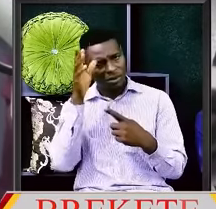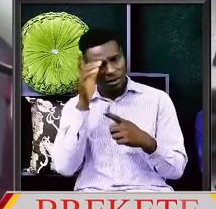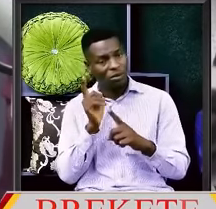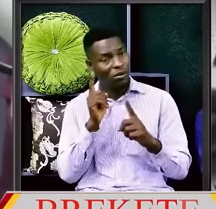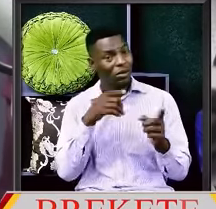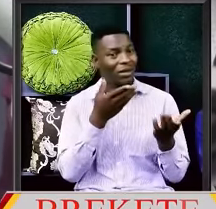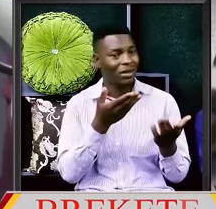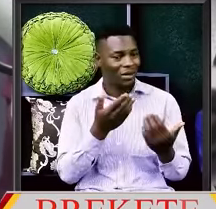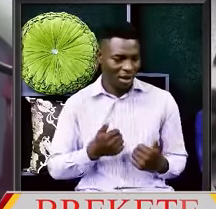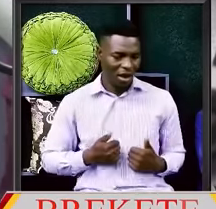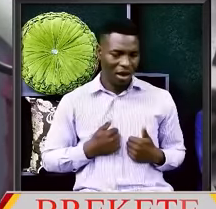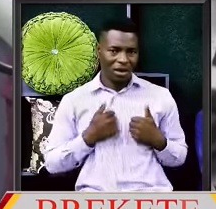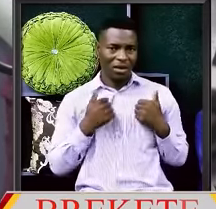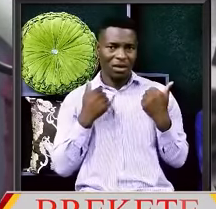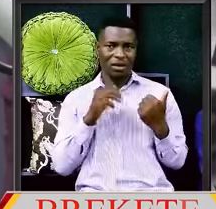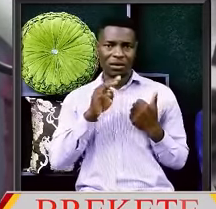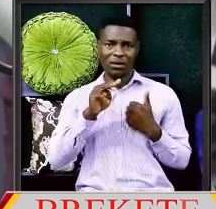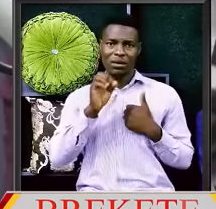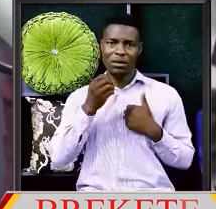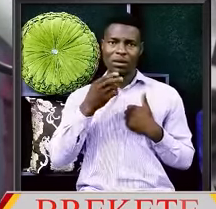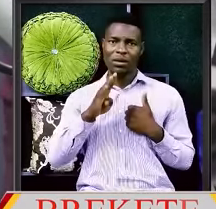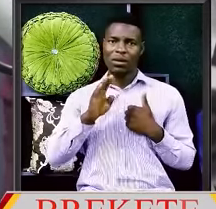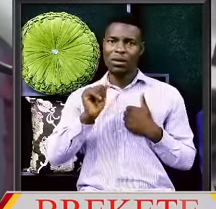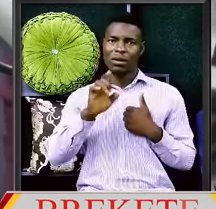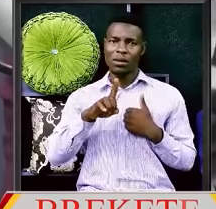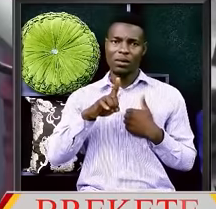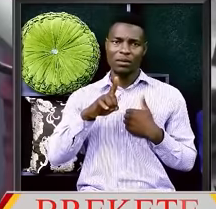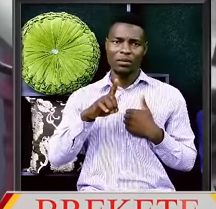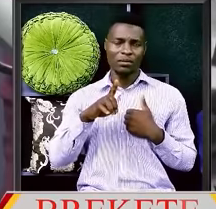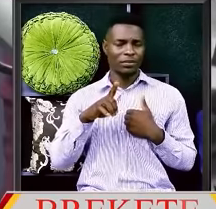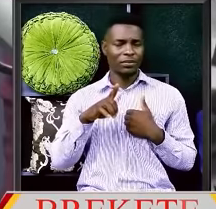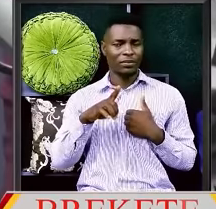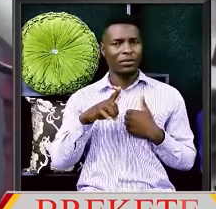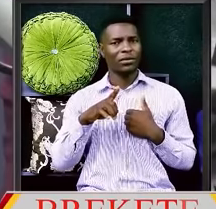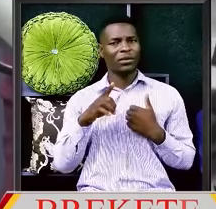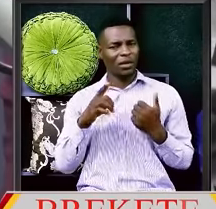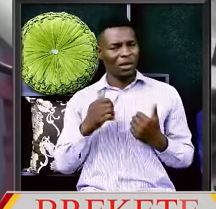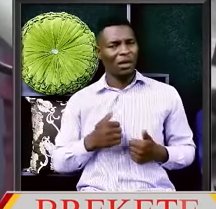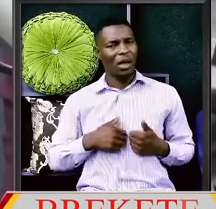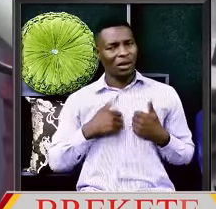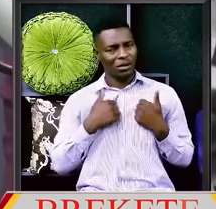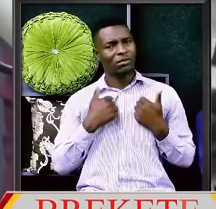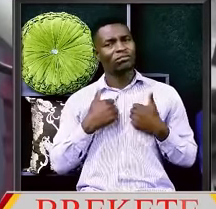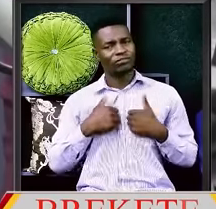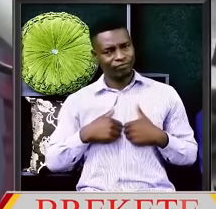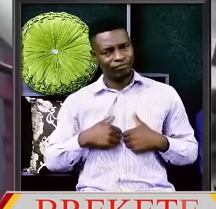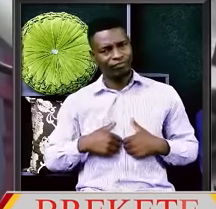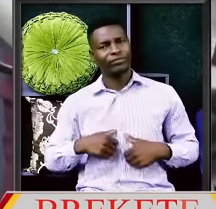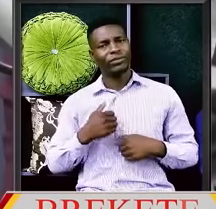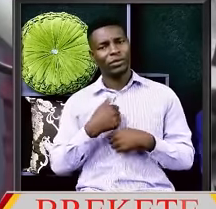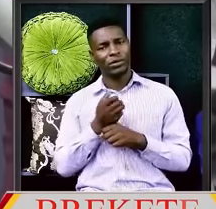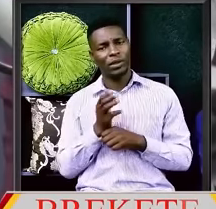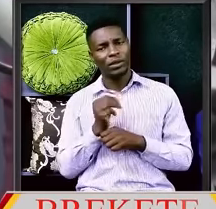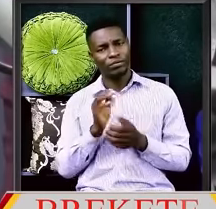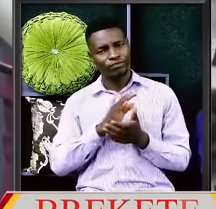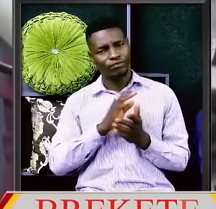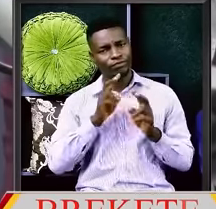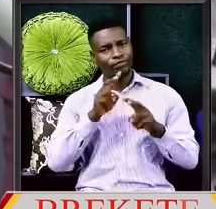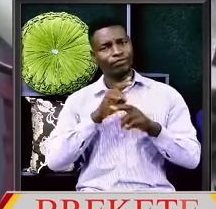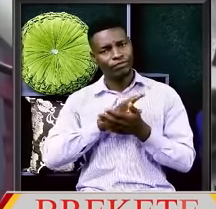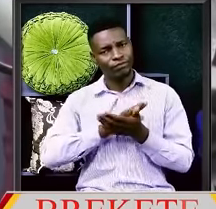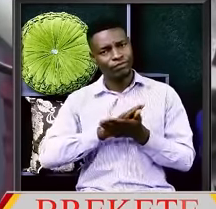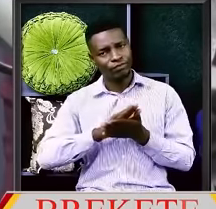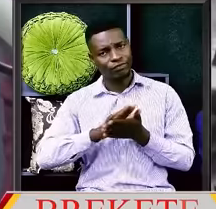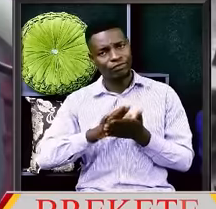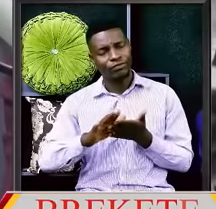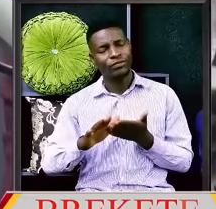dressed Mohbad. So, Baba could not go so close to even know if Mohbad had a stab or not, Honorable President. The